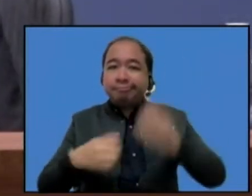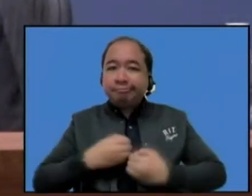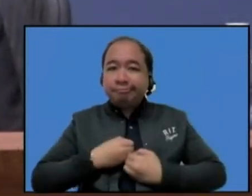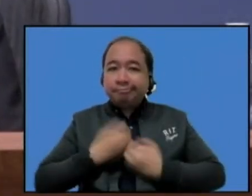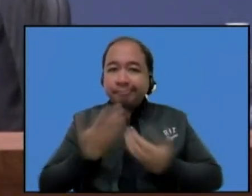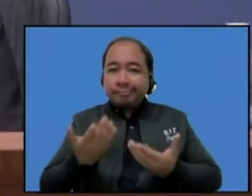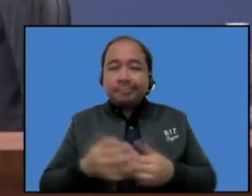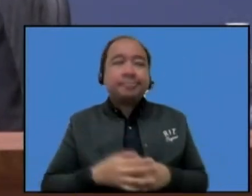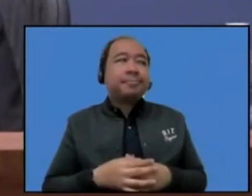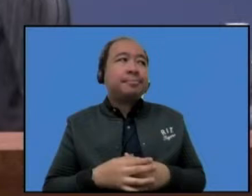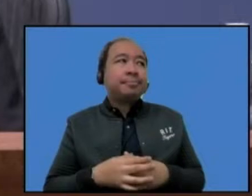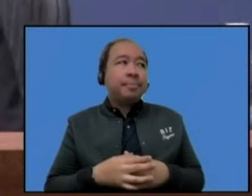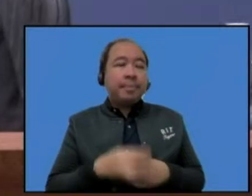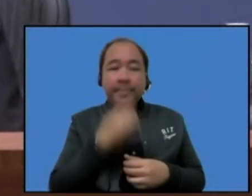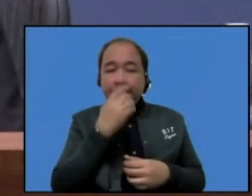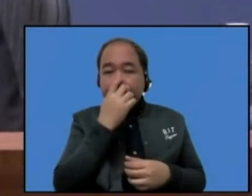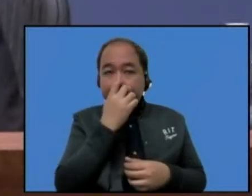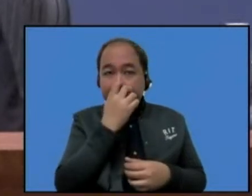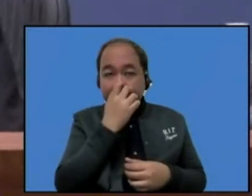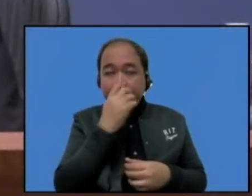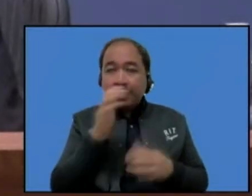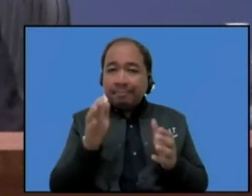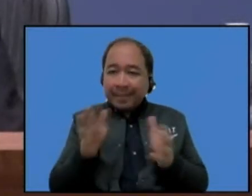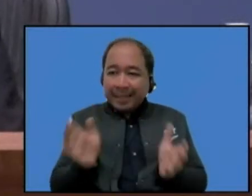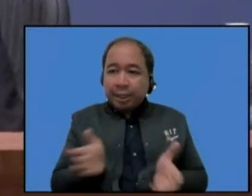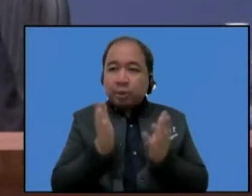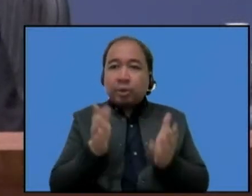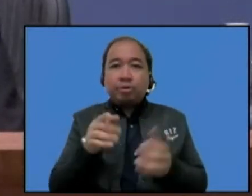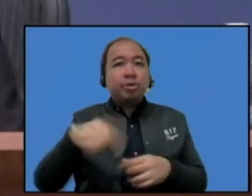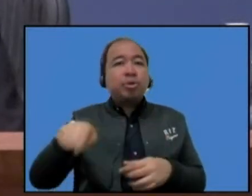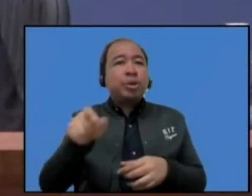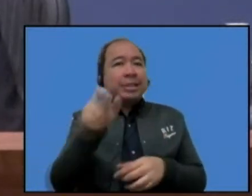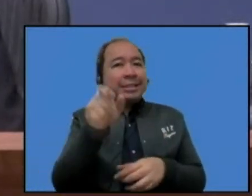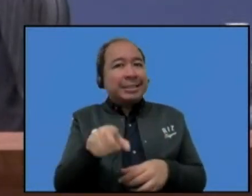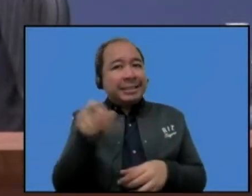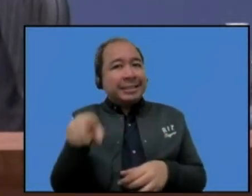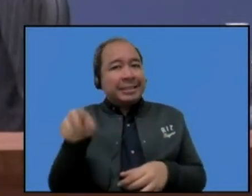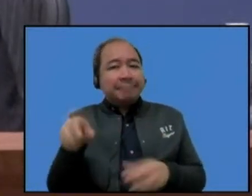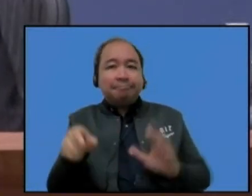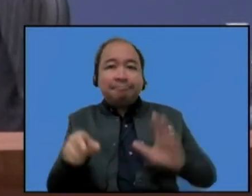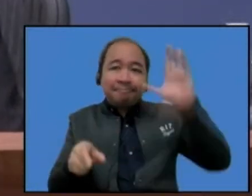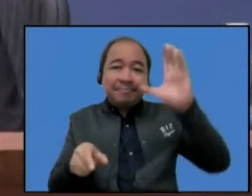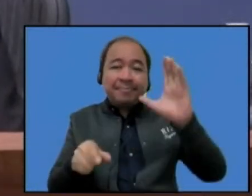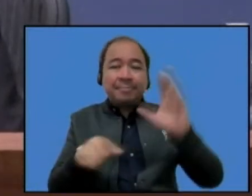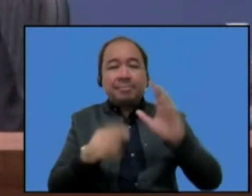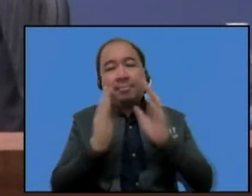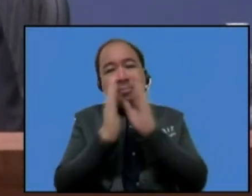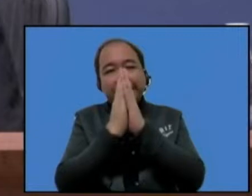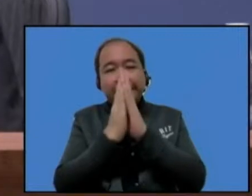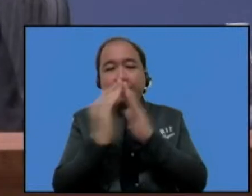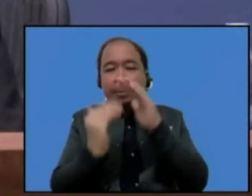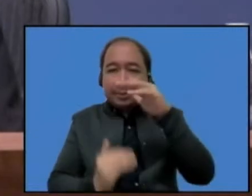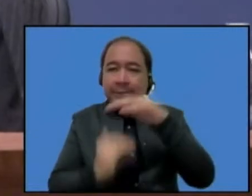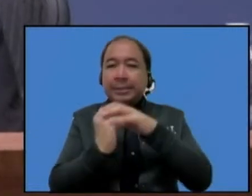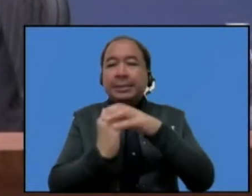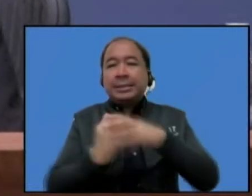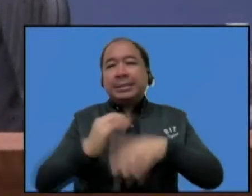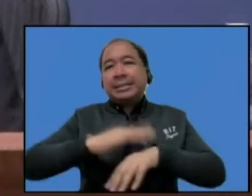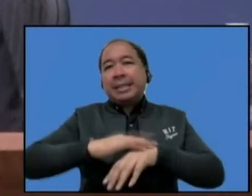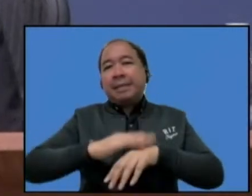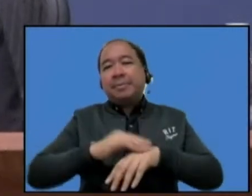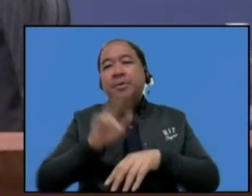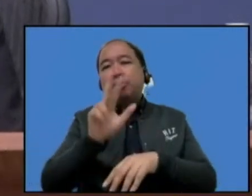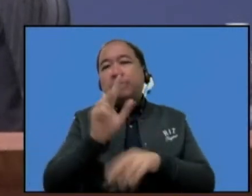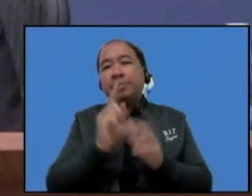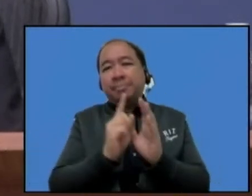I would like to urge all speakers to strictly adhere to the time limit of 3 minutes